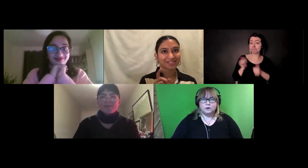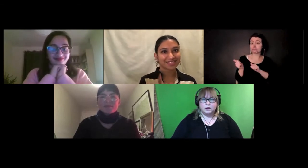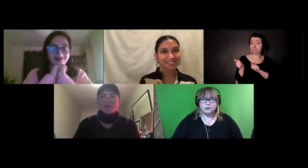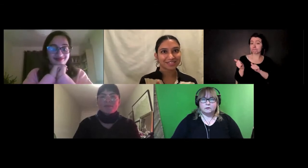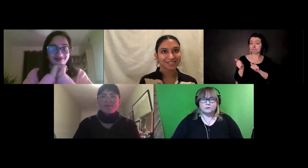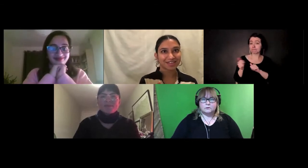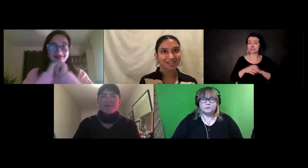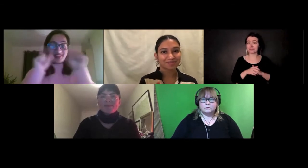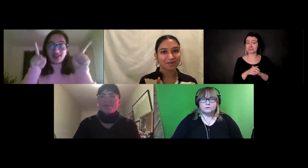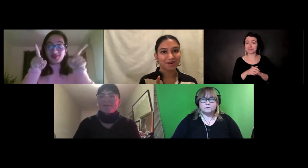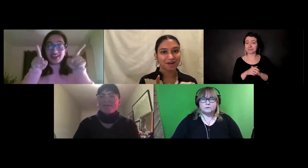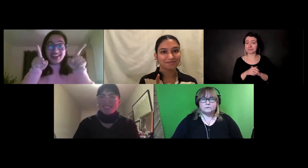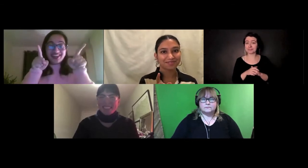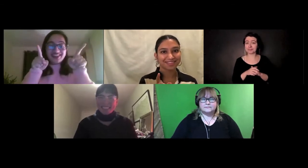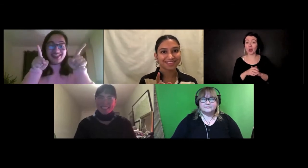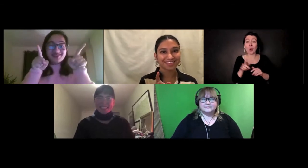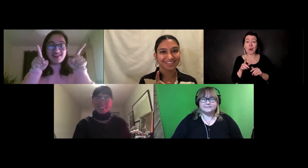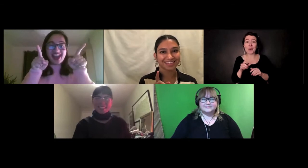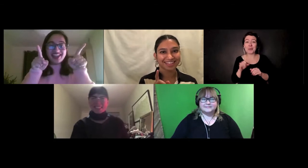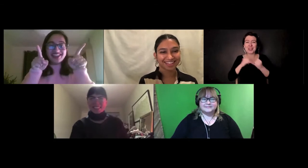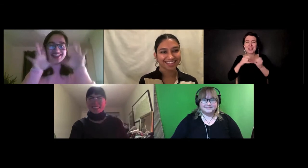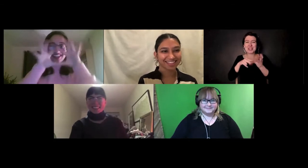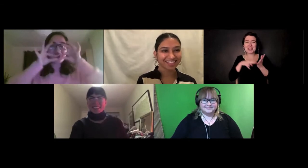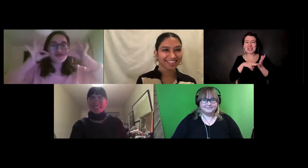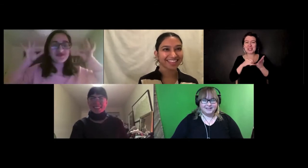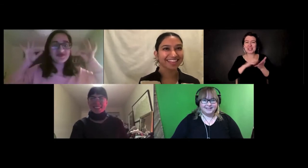I see sunshine pop up.